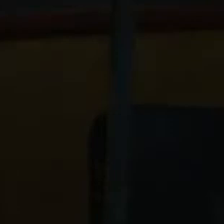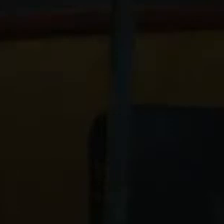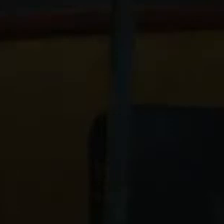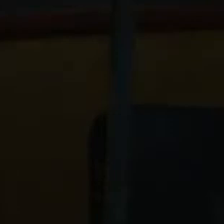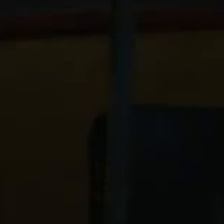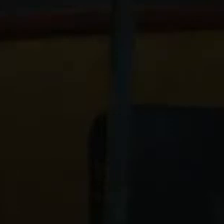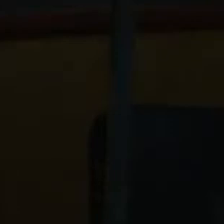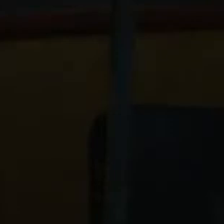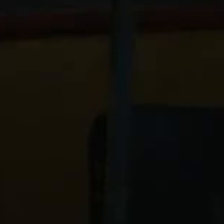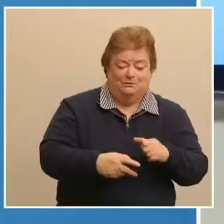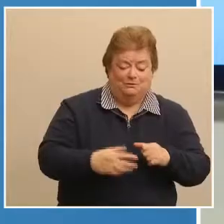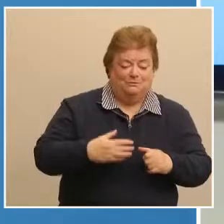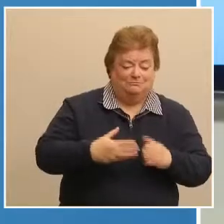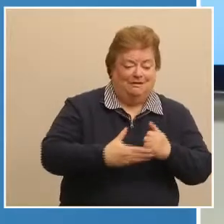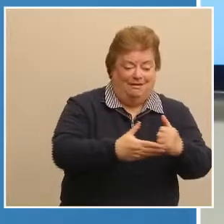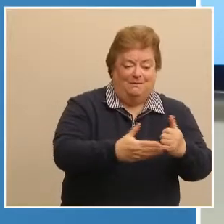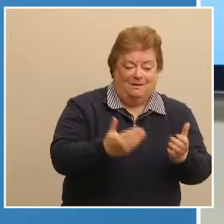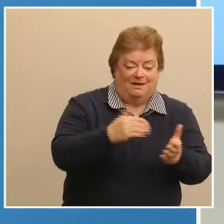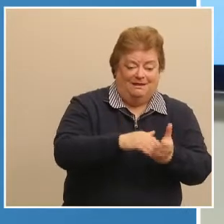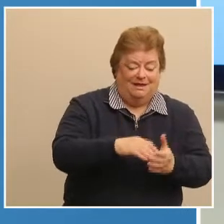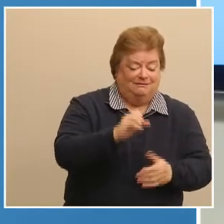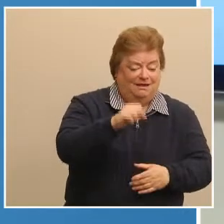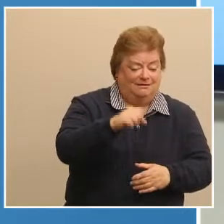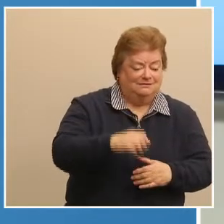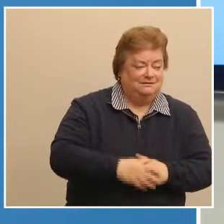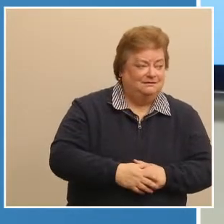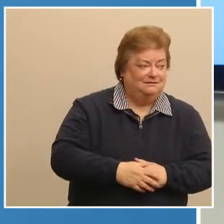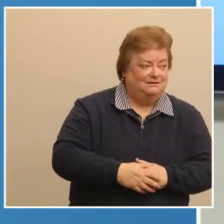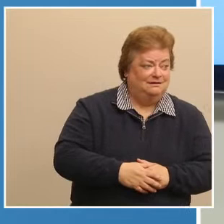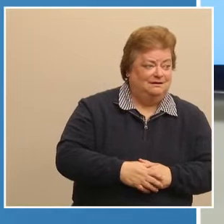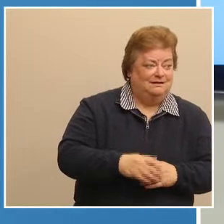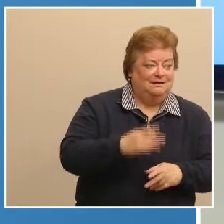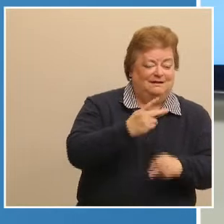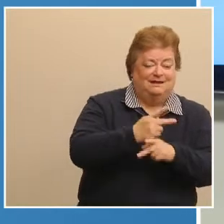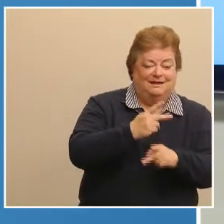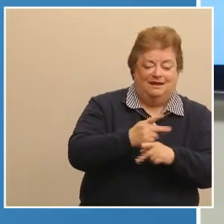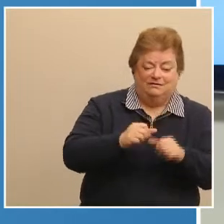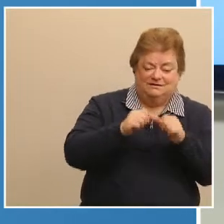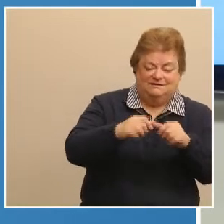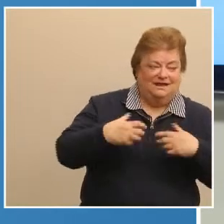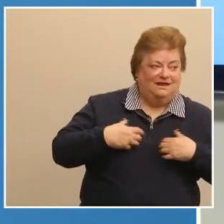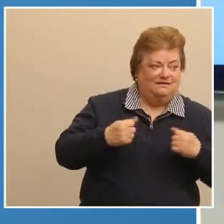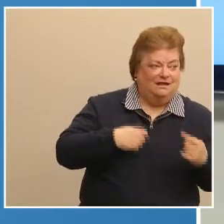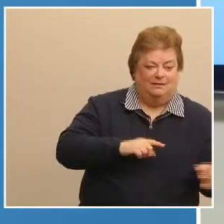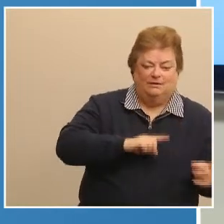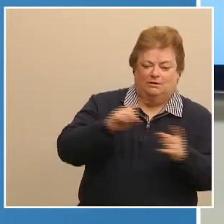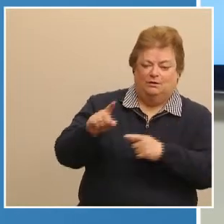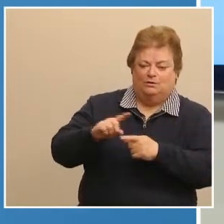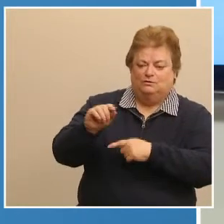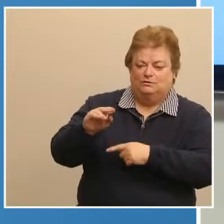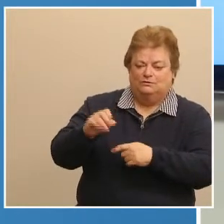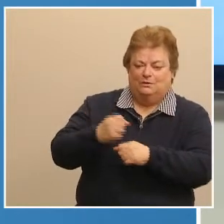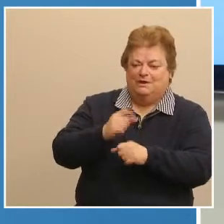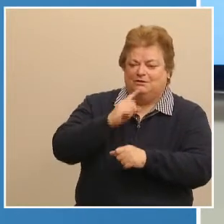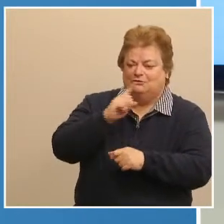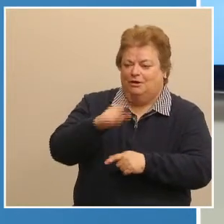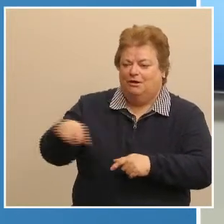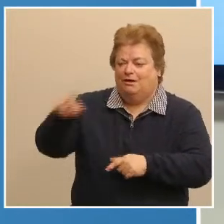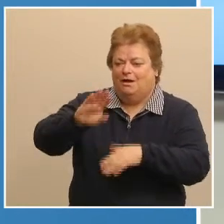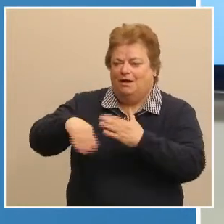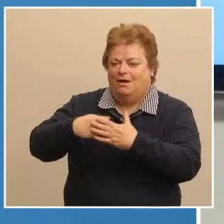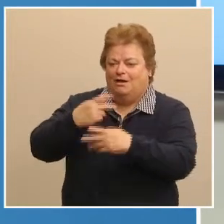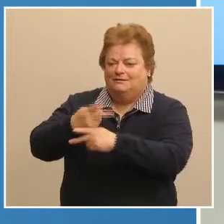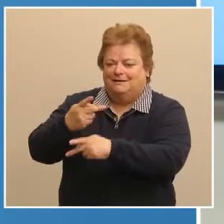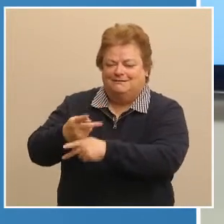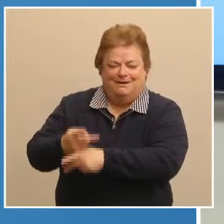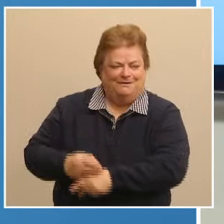and volunteer again. You're absolutely right. So thanks a lot. You take care. Everybody stay healthy. And I'm going to head off to the zoo and make sure everybody's taken care of. Take